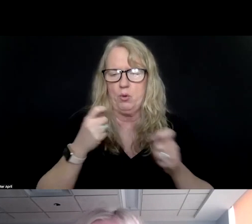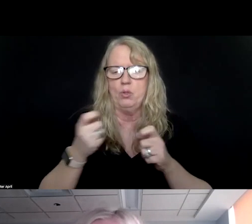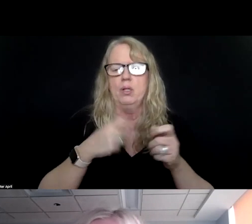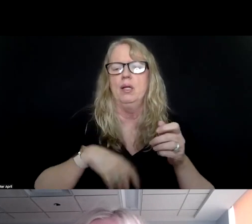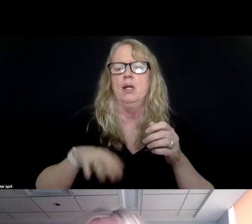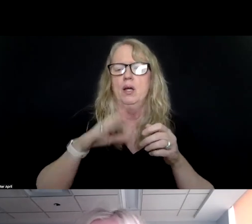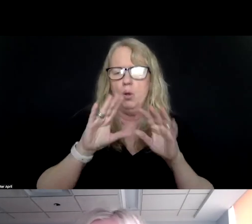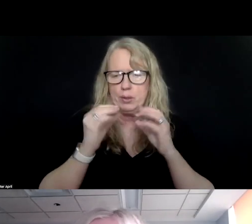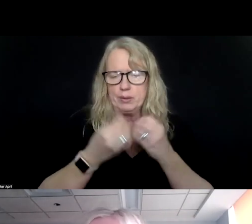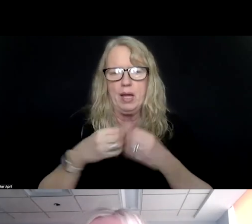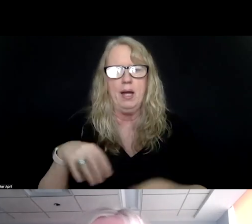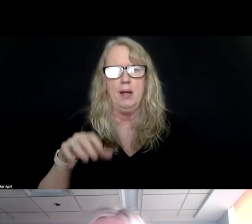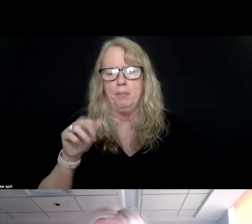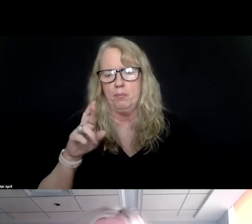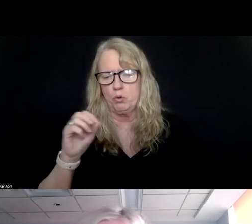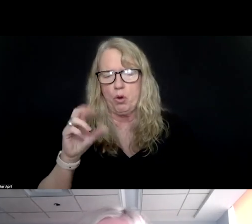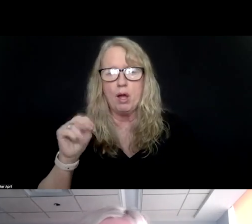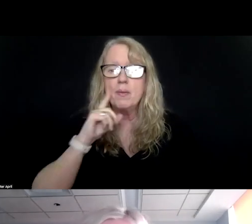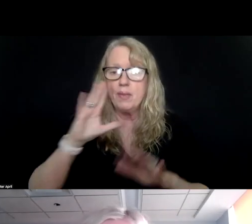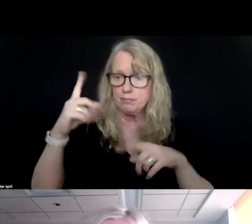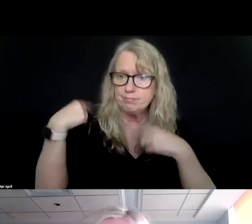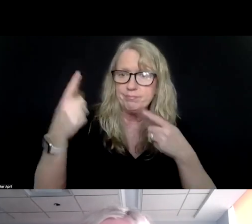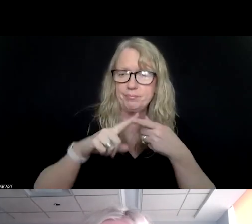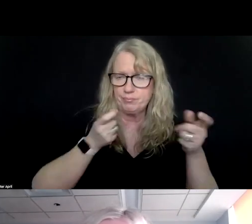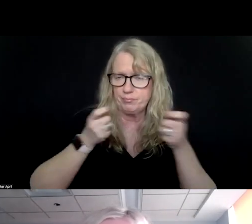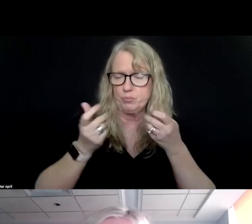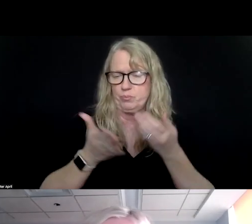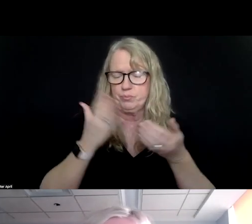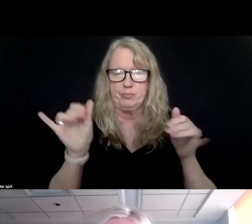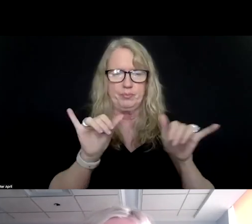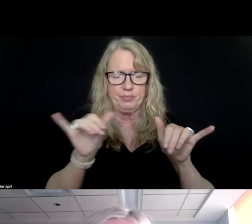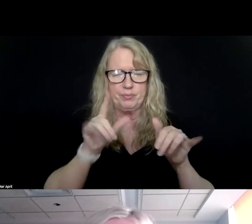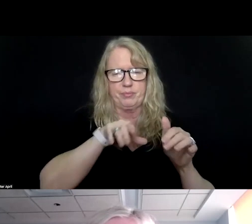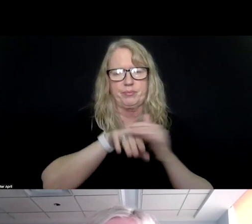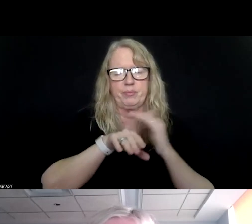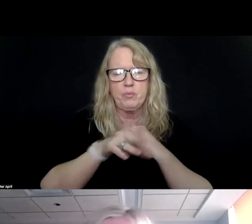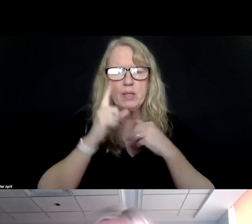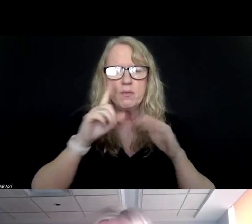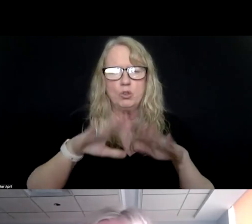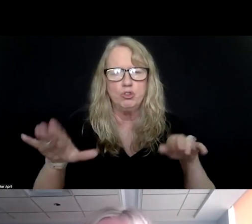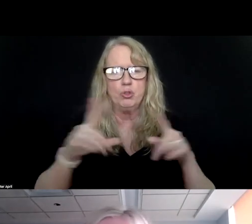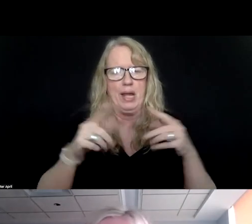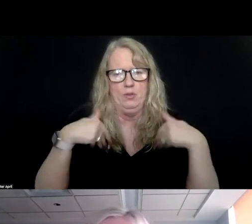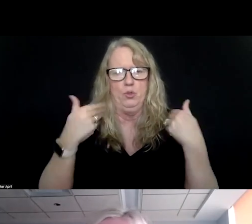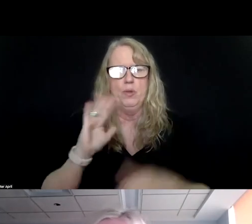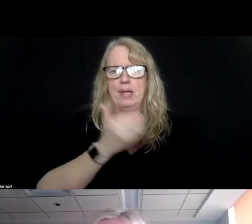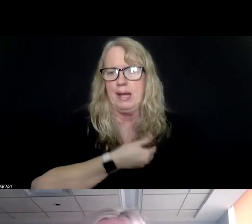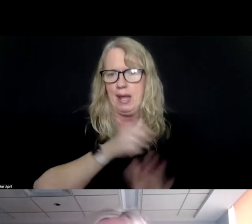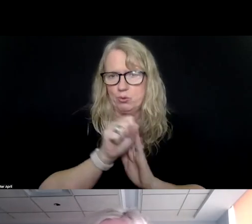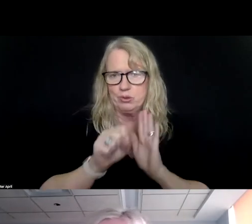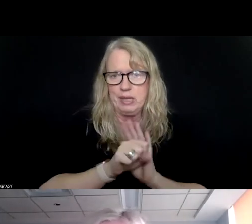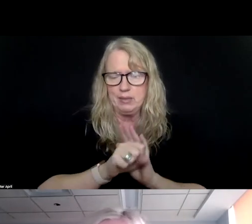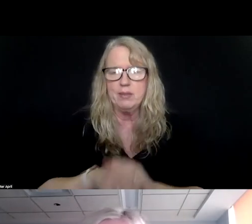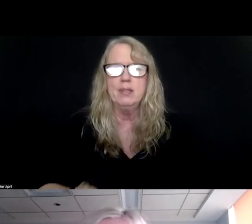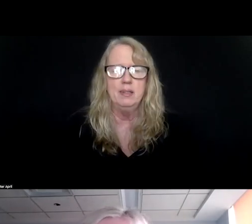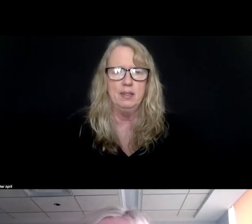organization, Carillon. They have already been managing a similar access mental health model for children and youth in our state. They have